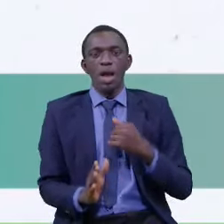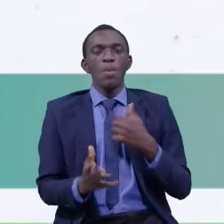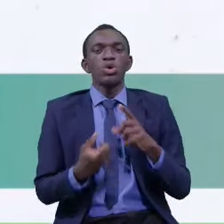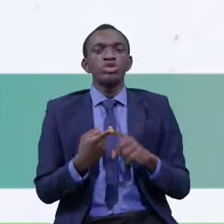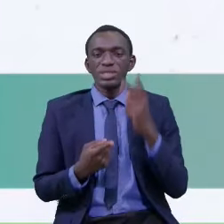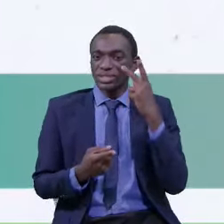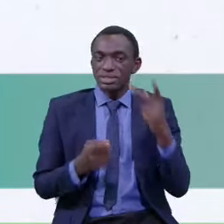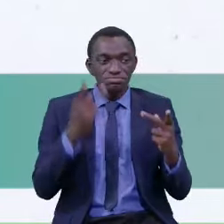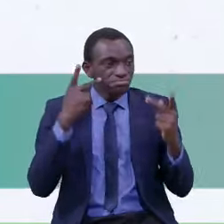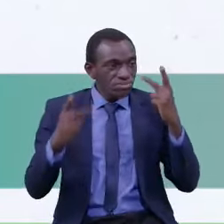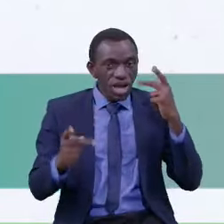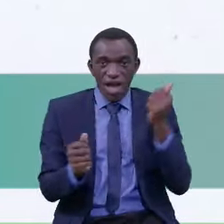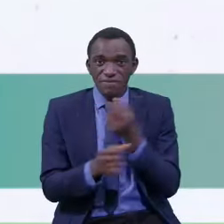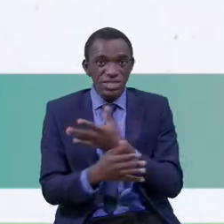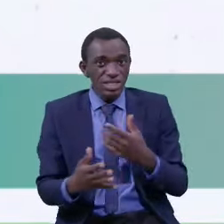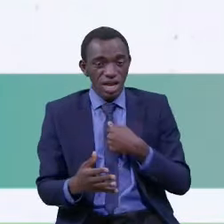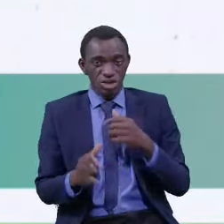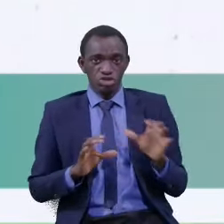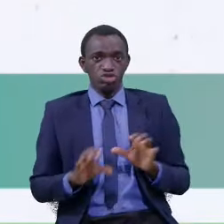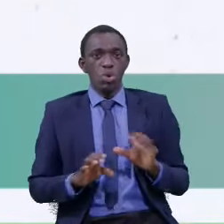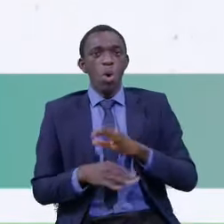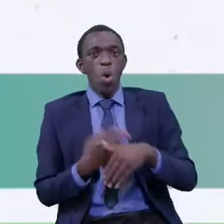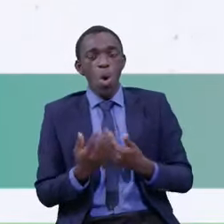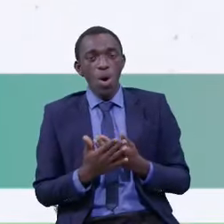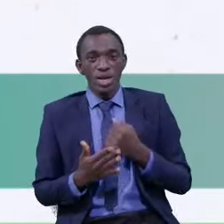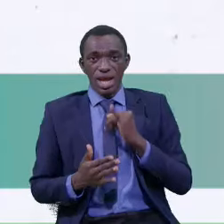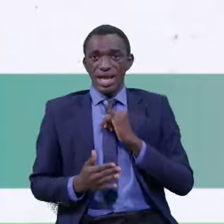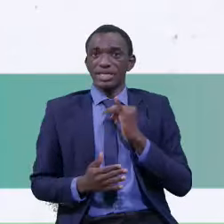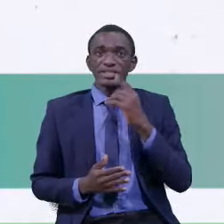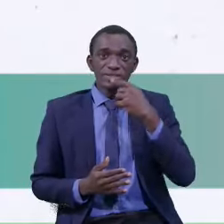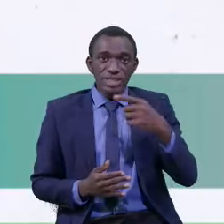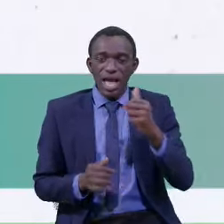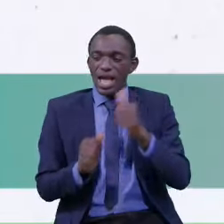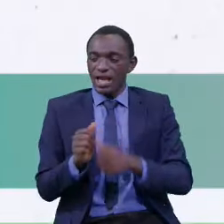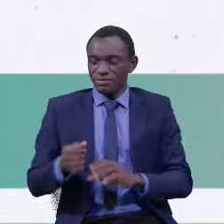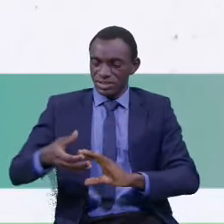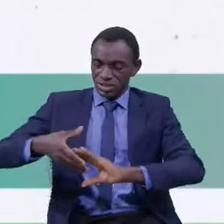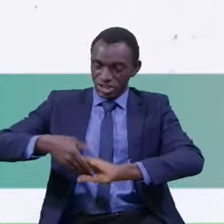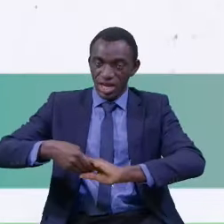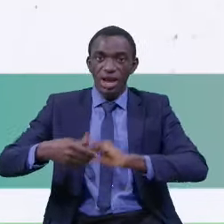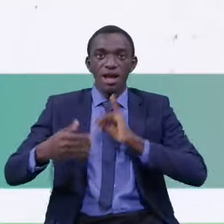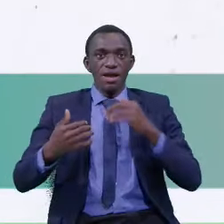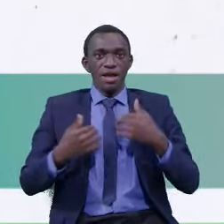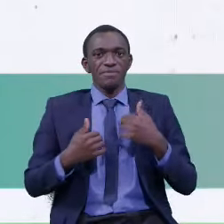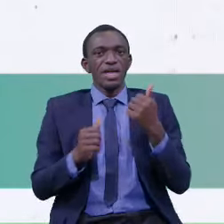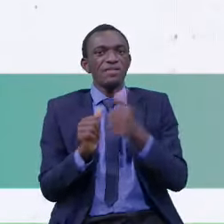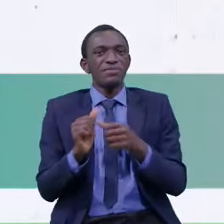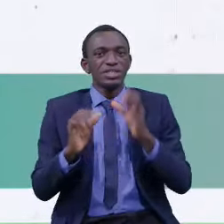everything I say, every handshake I have, every interaction I have, I want